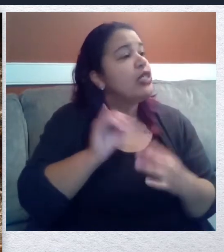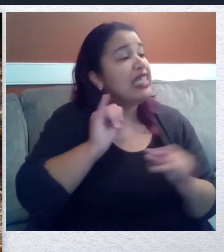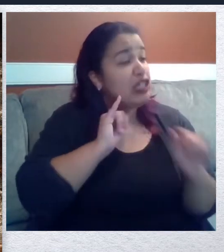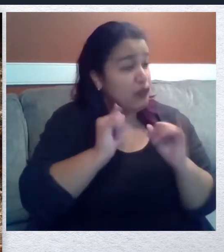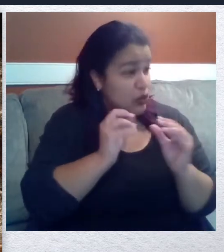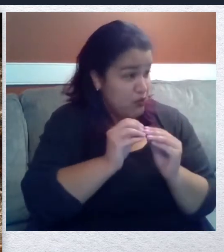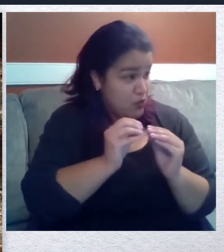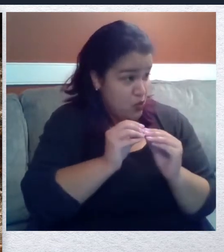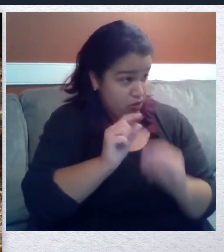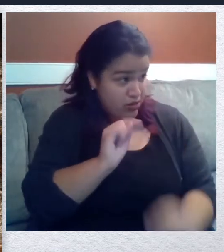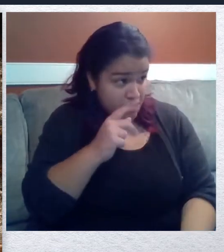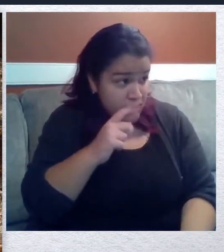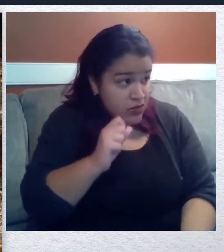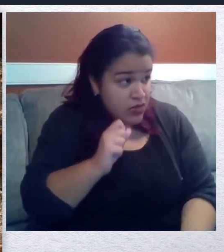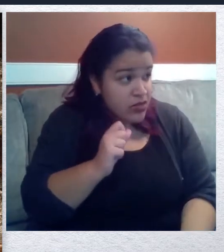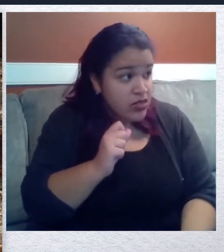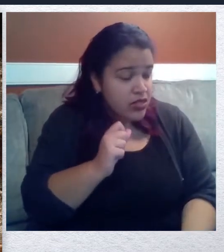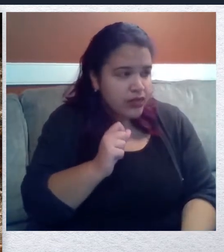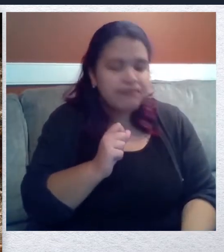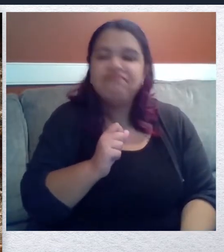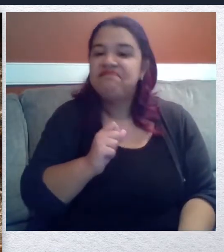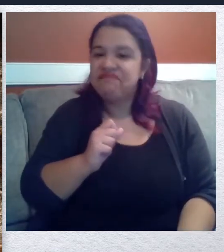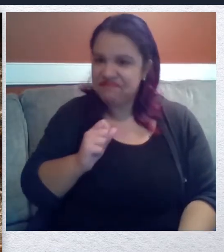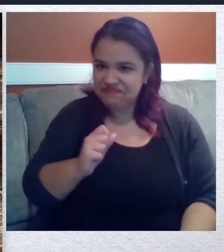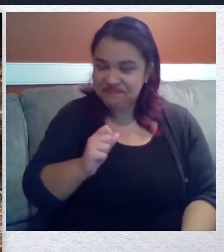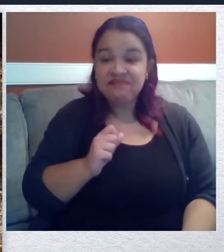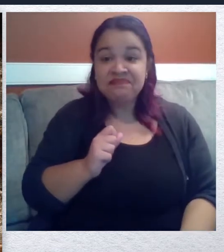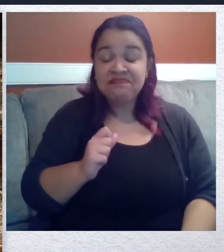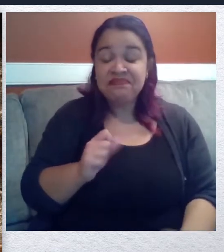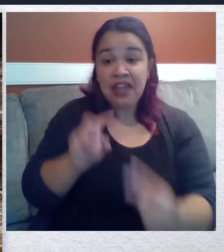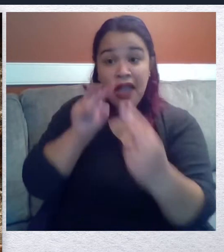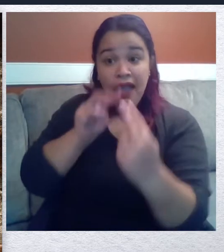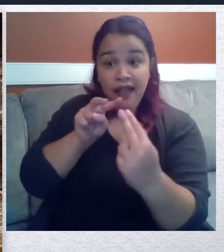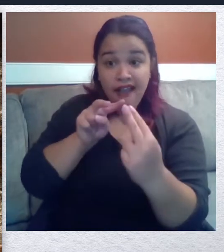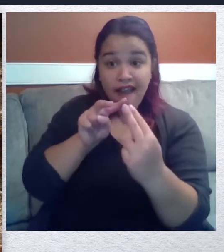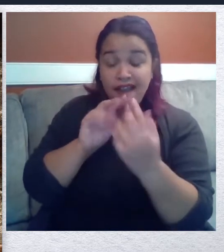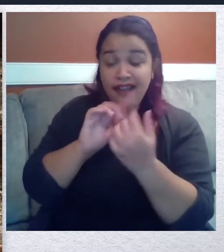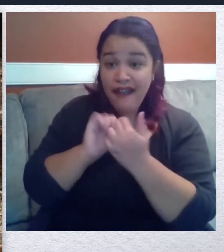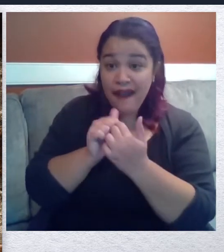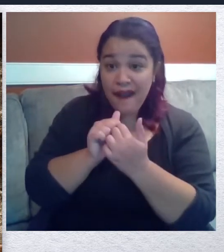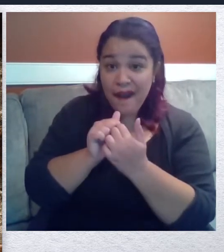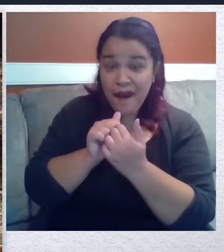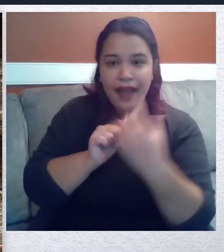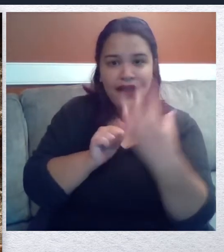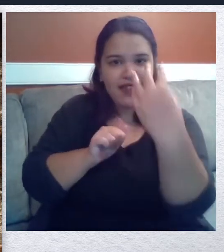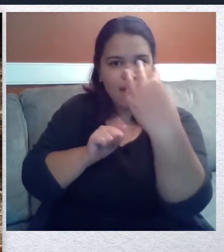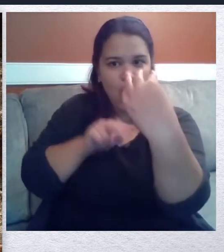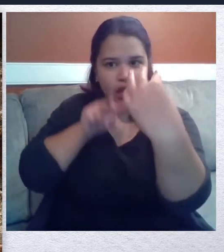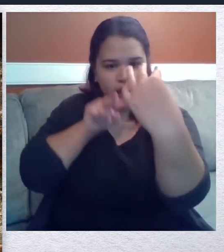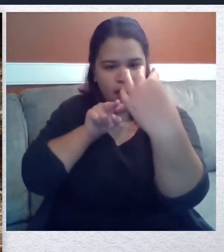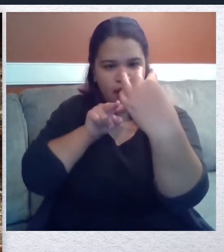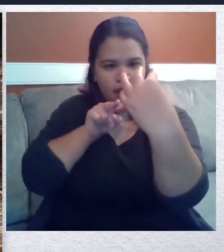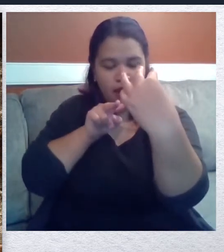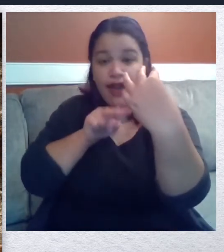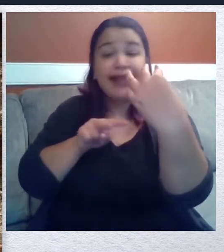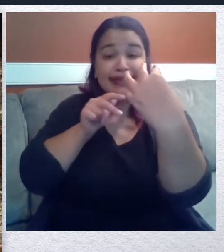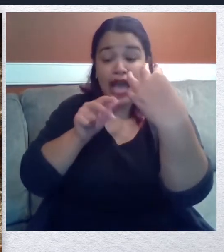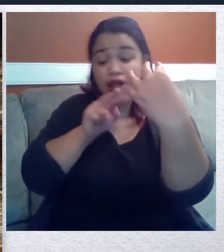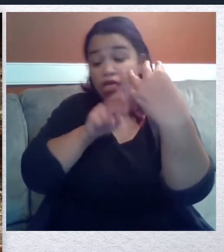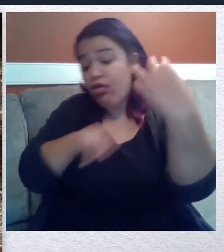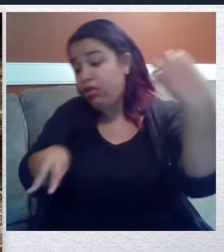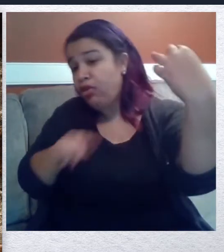by focusing on the webcam, not the screen or your notes. If you are using a laptop,